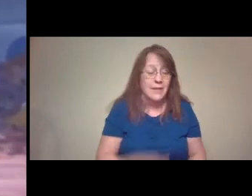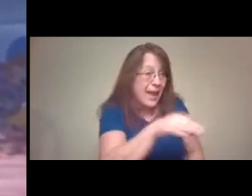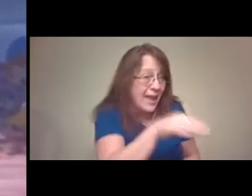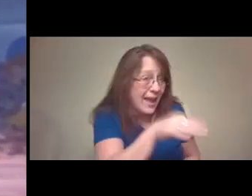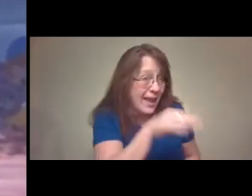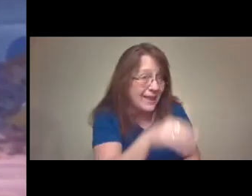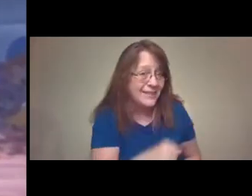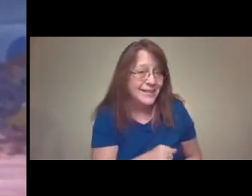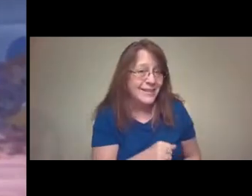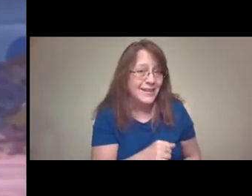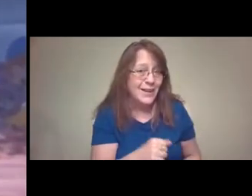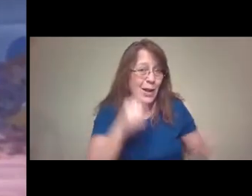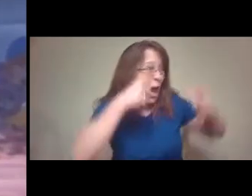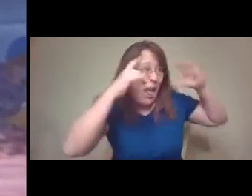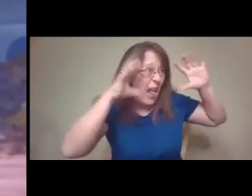this.